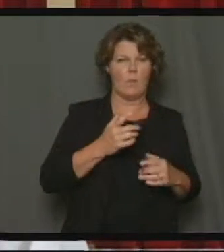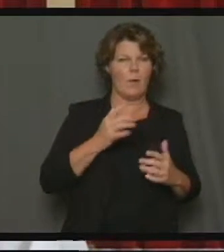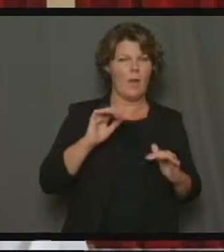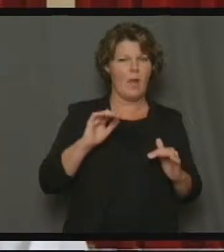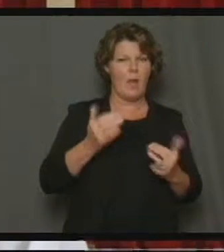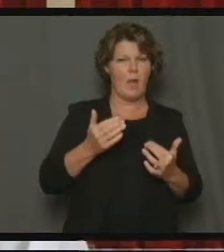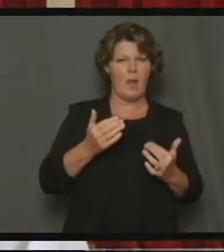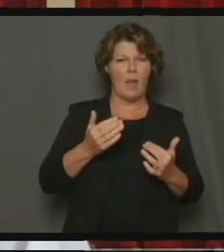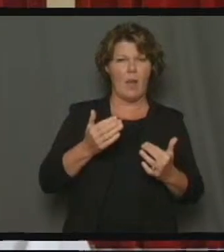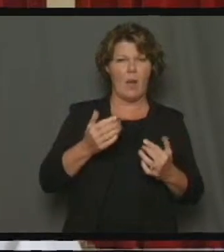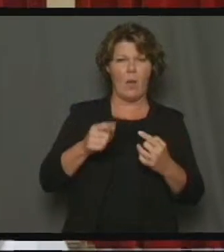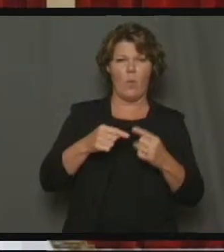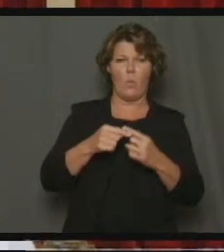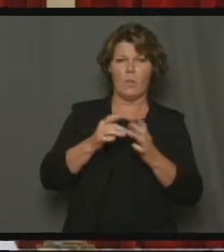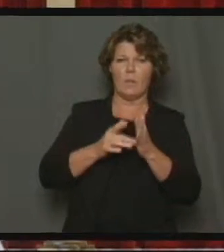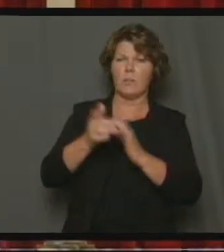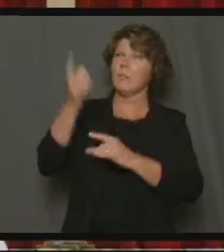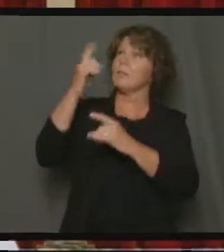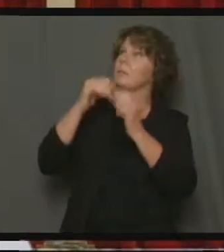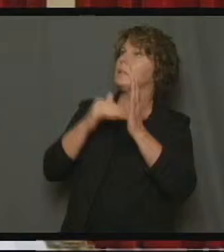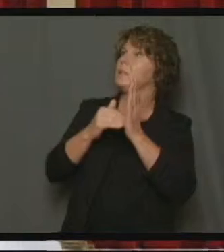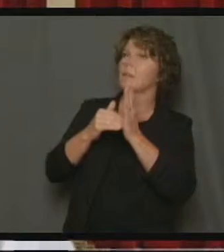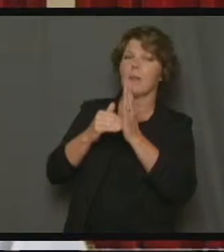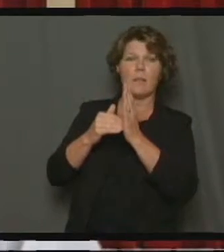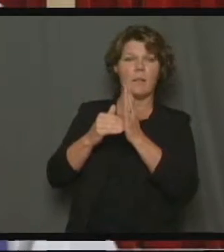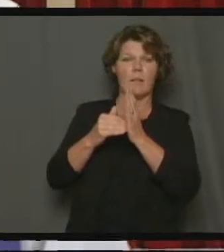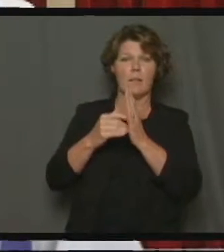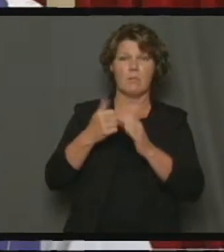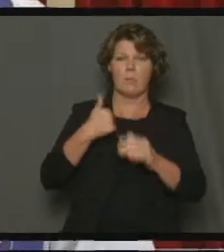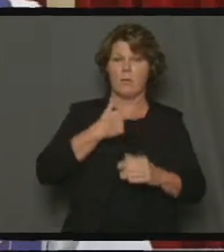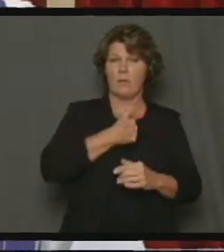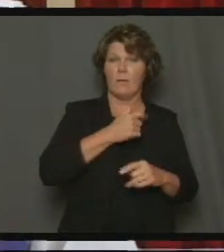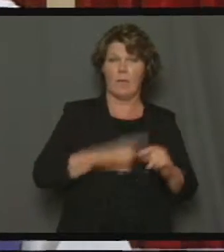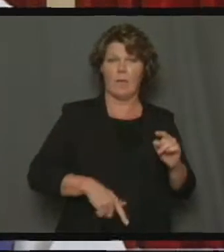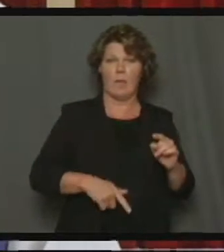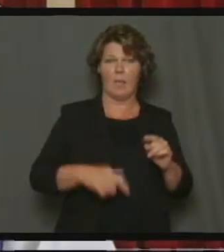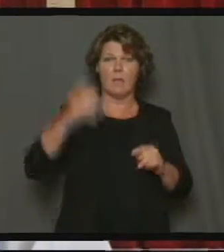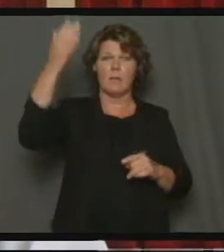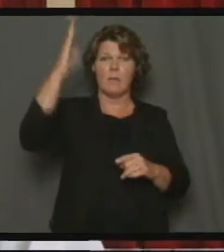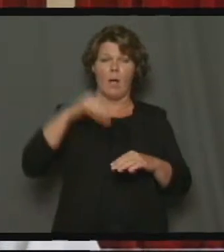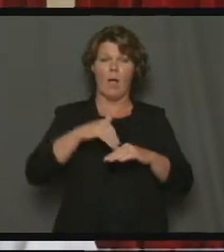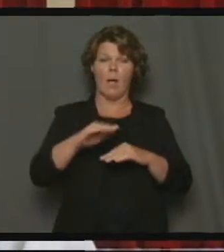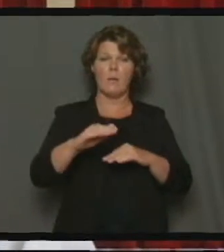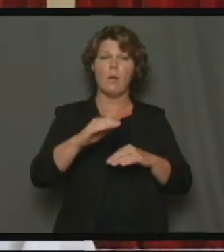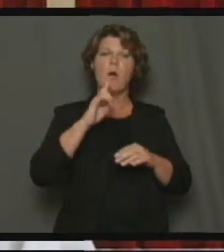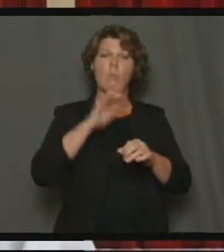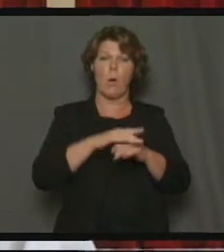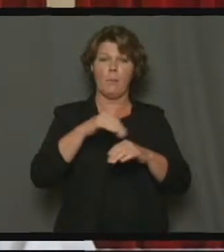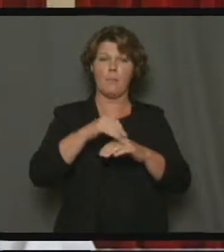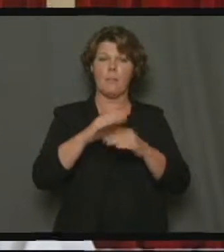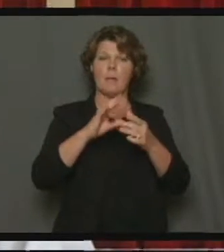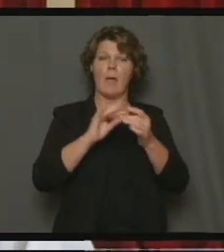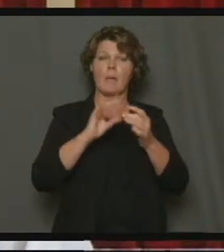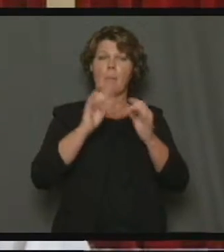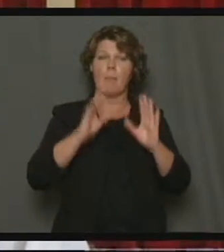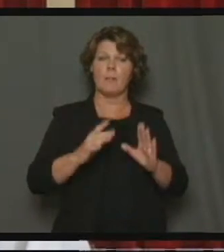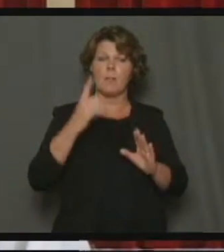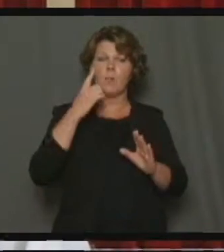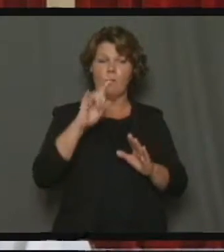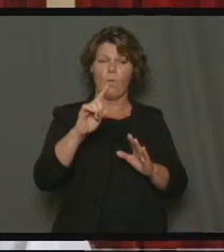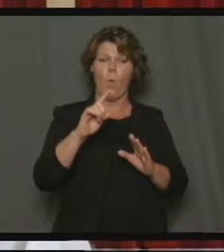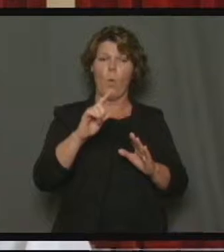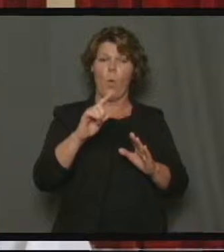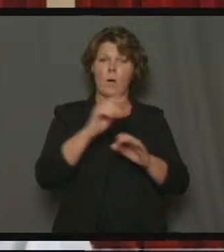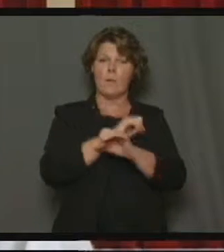coming? By ourselves, we cannot. But God promised to send a messenger who would prepare people for the coming